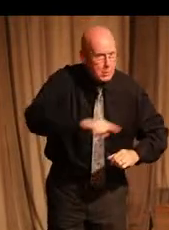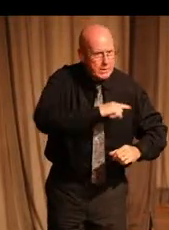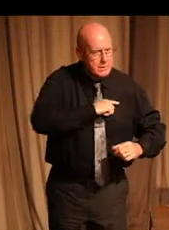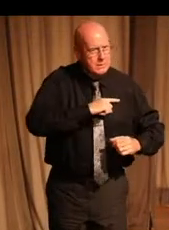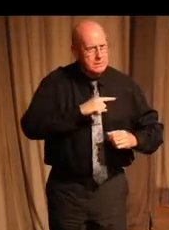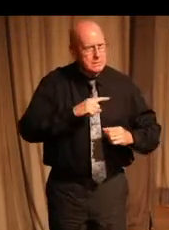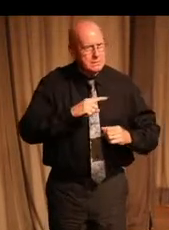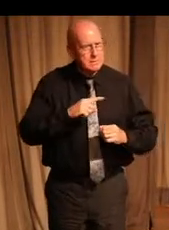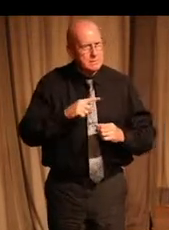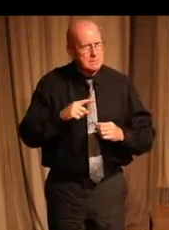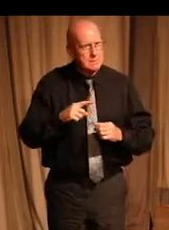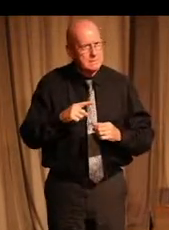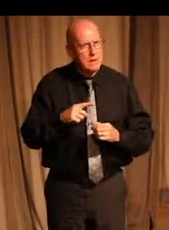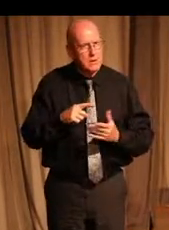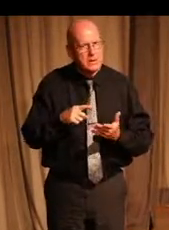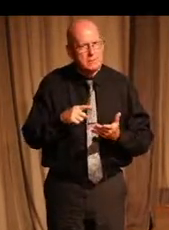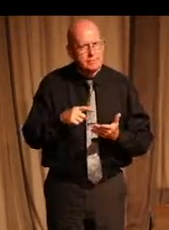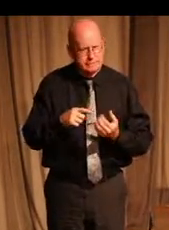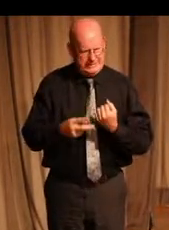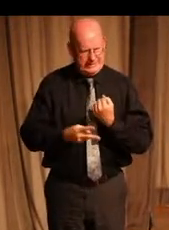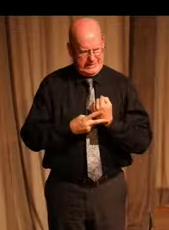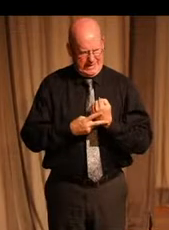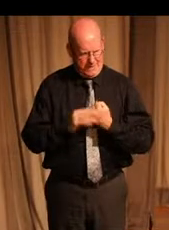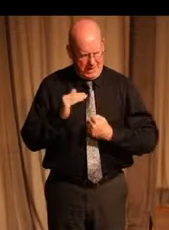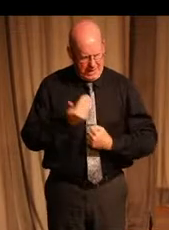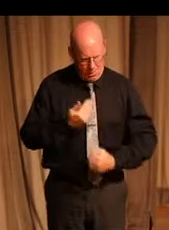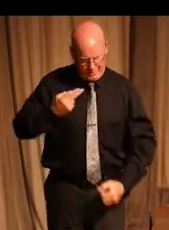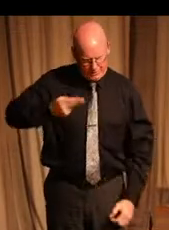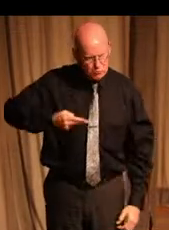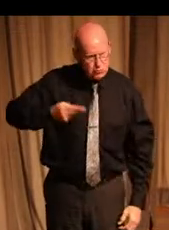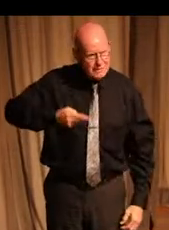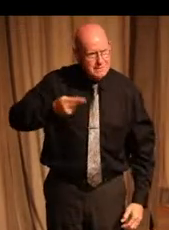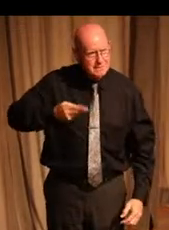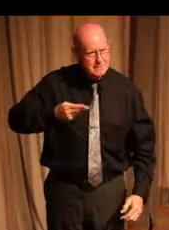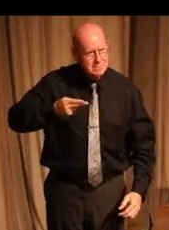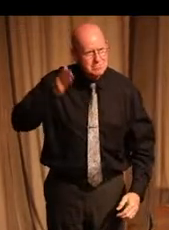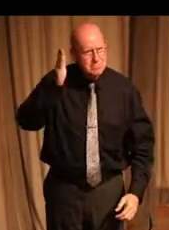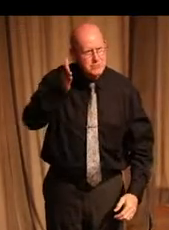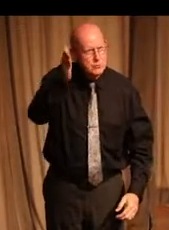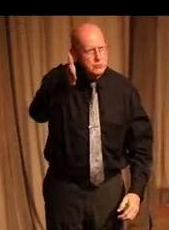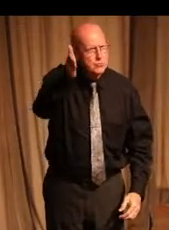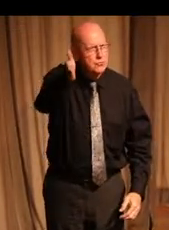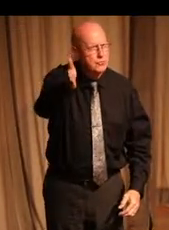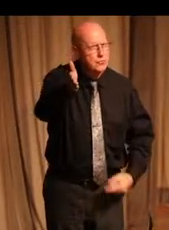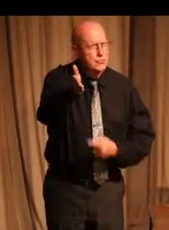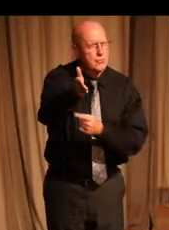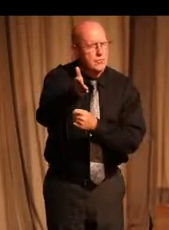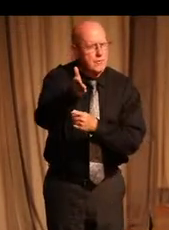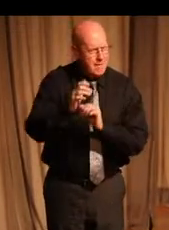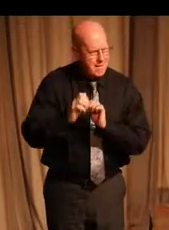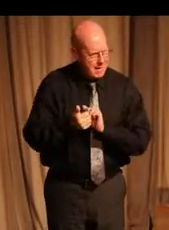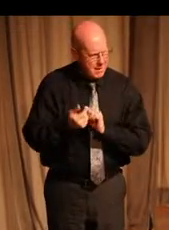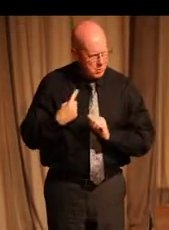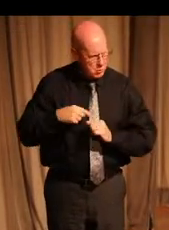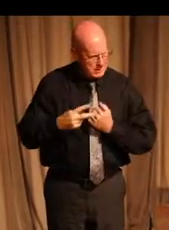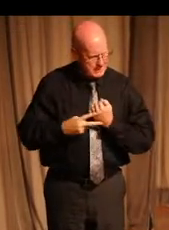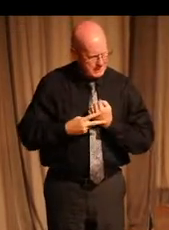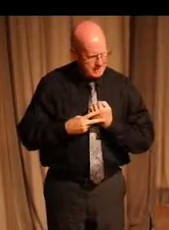staple ourselves down on the history clipboard? You know, like how are we doing